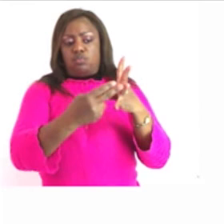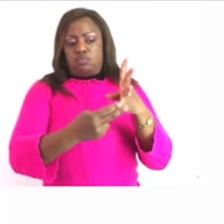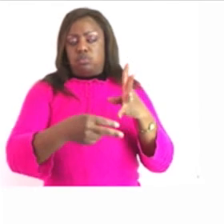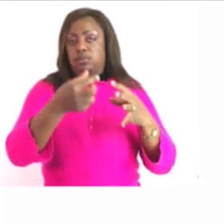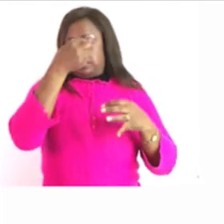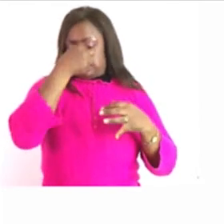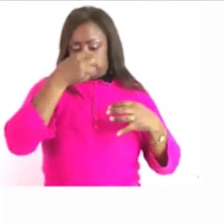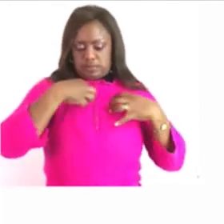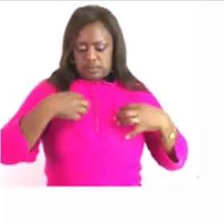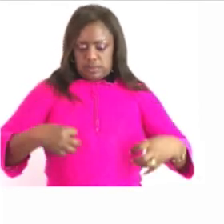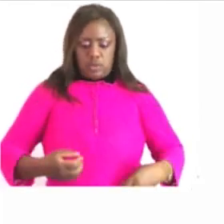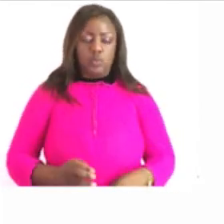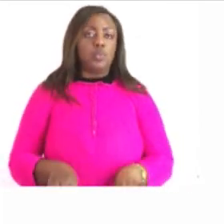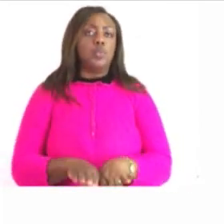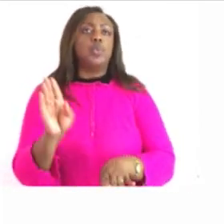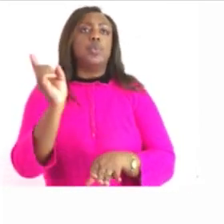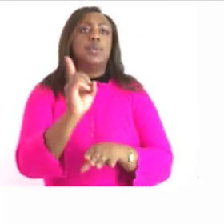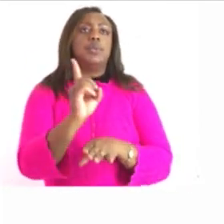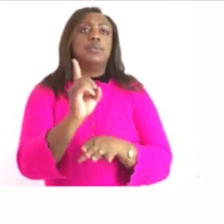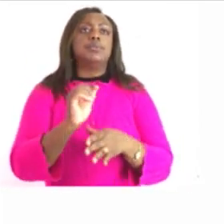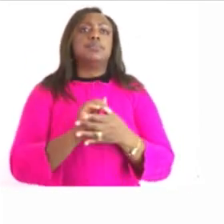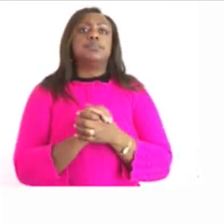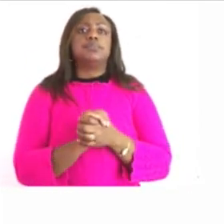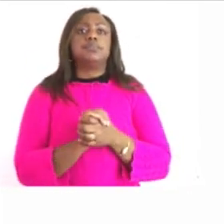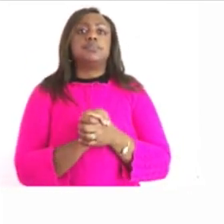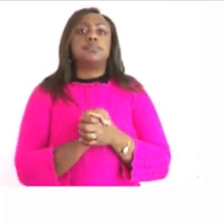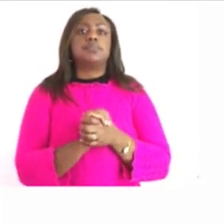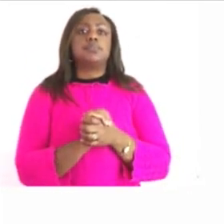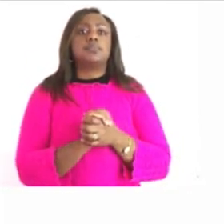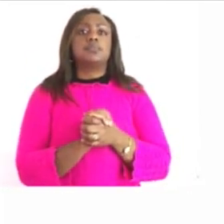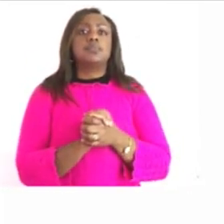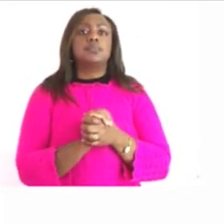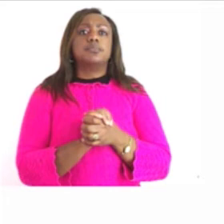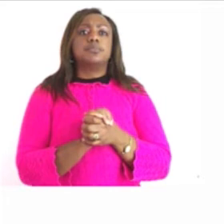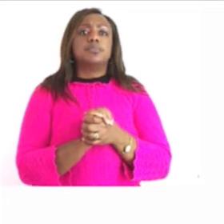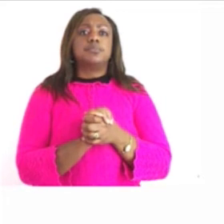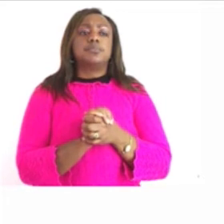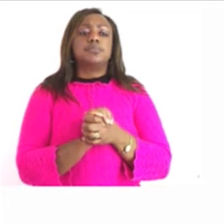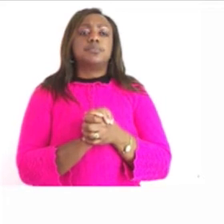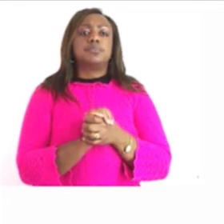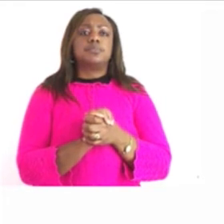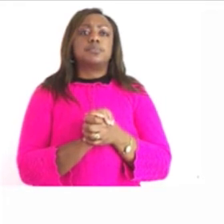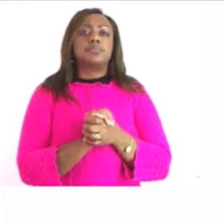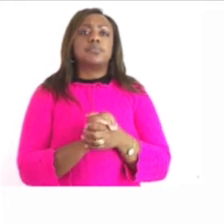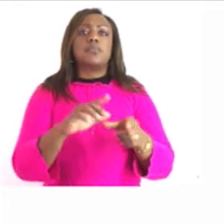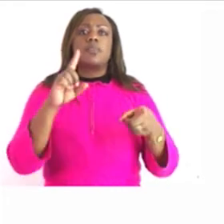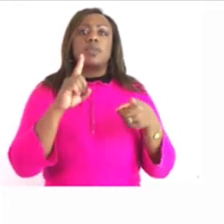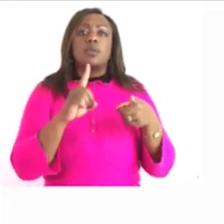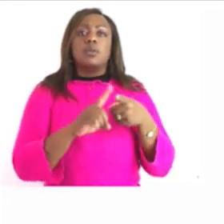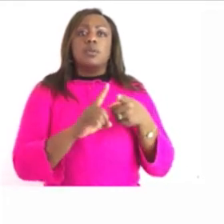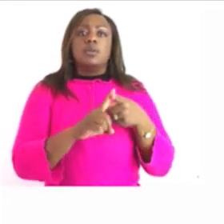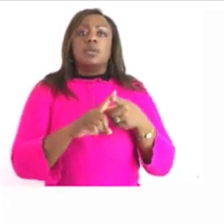breathing system. So our bodies are made up of different parts, but those body parts don't belong to a